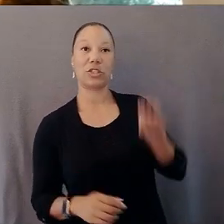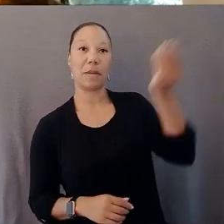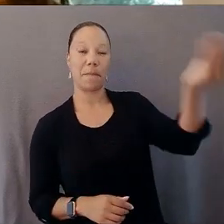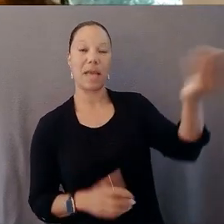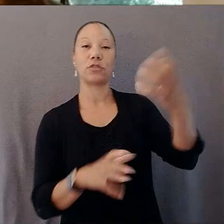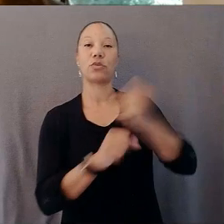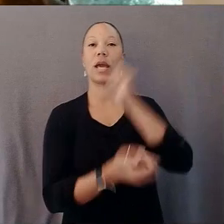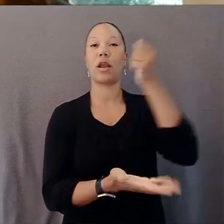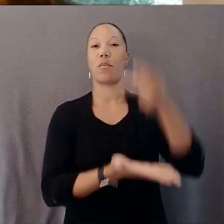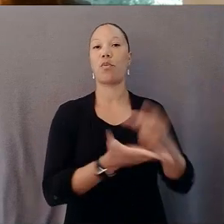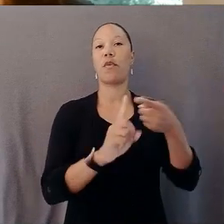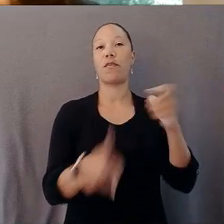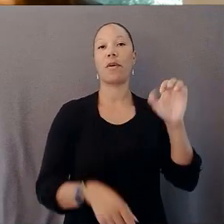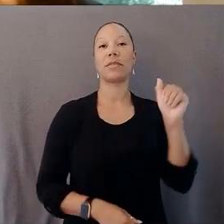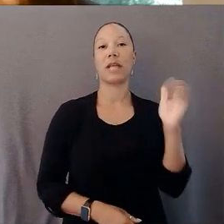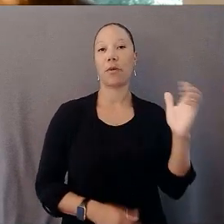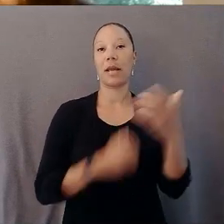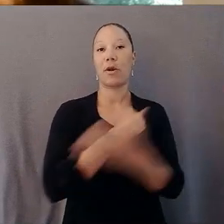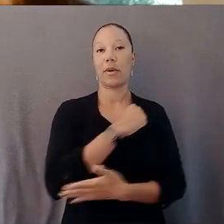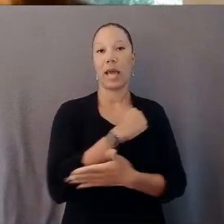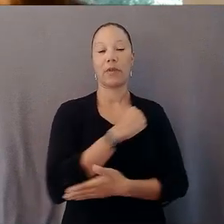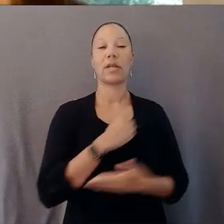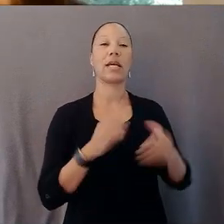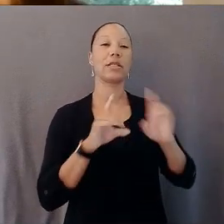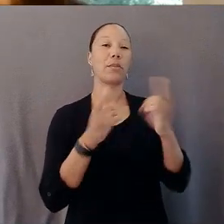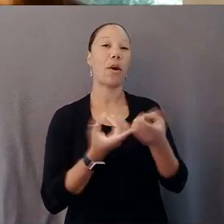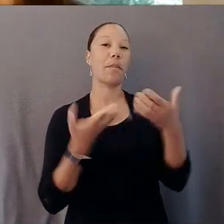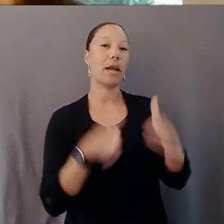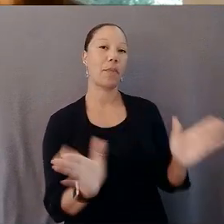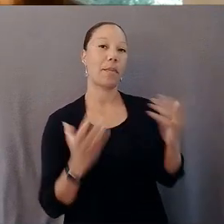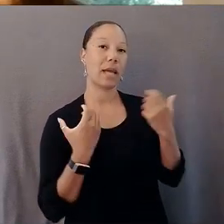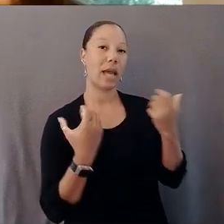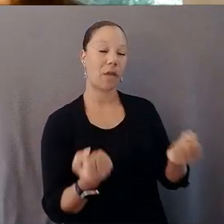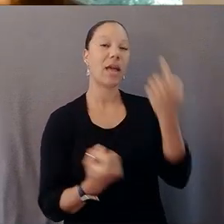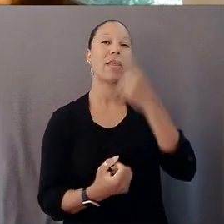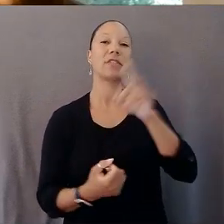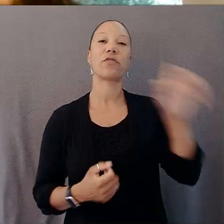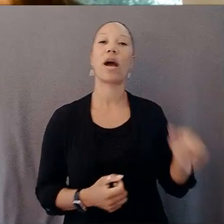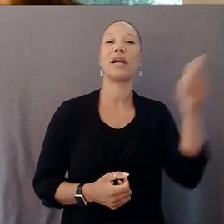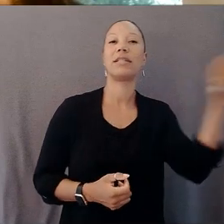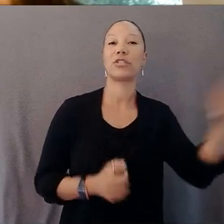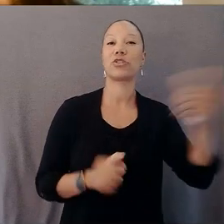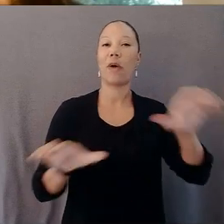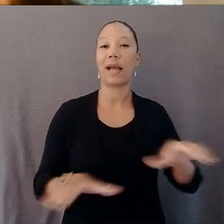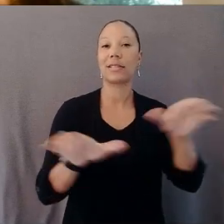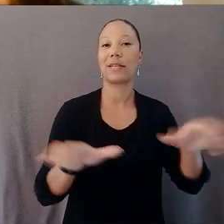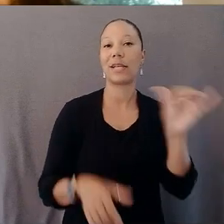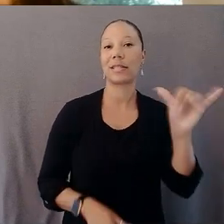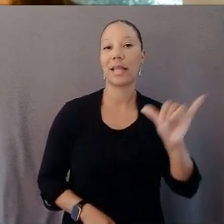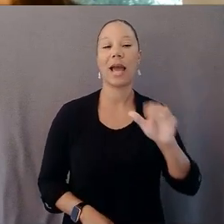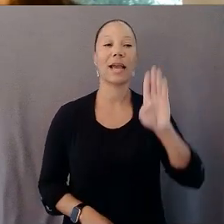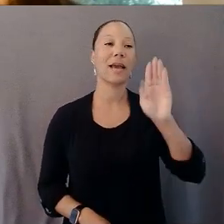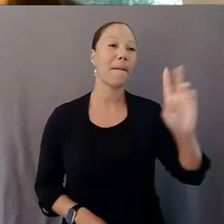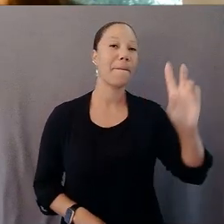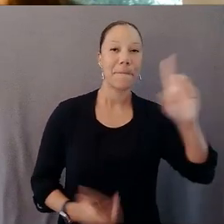the Sacramento County Public Health, and that is the extracurricular, co-curricular activities like band, dance,